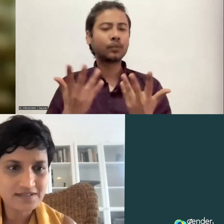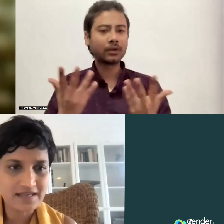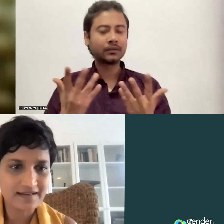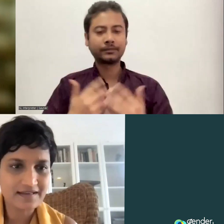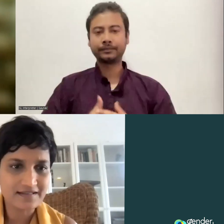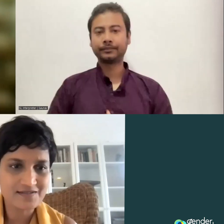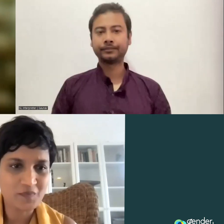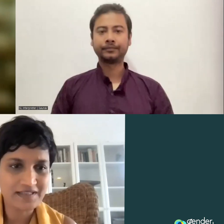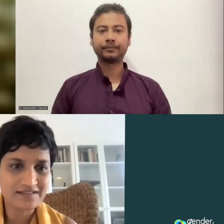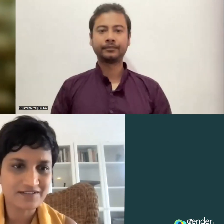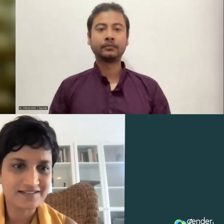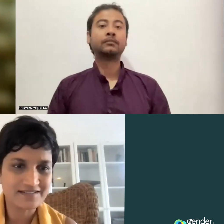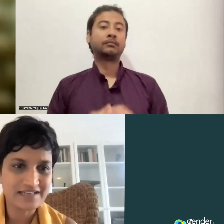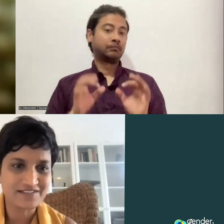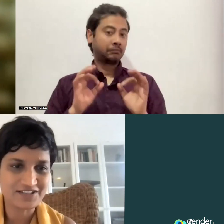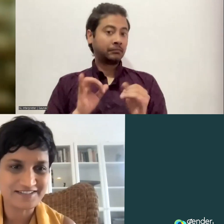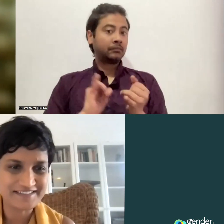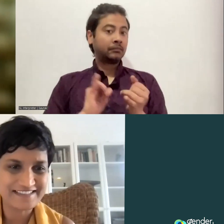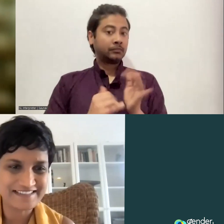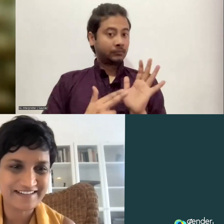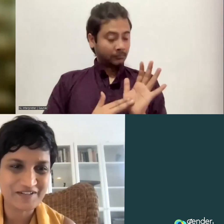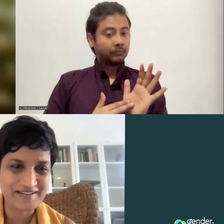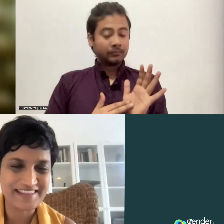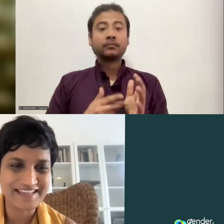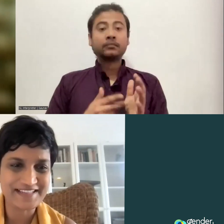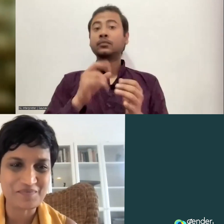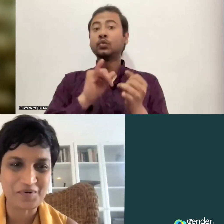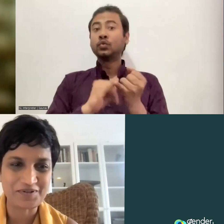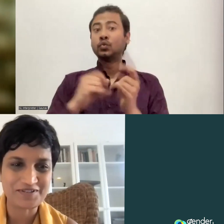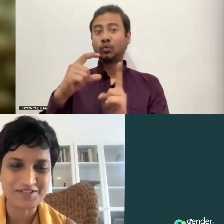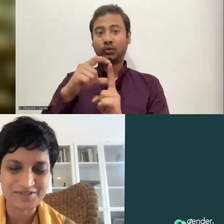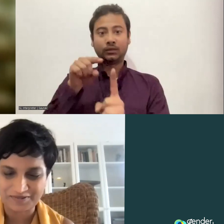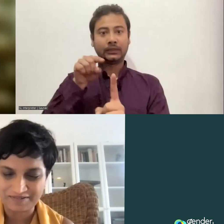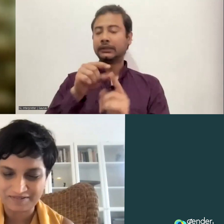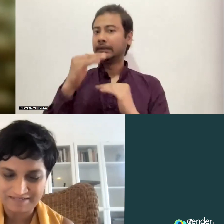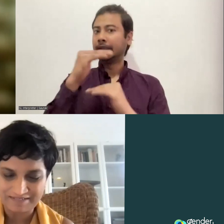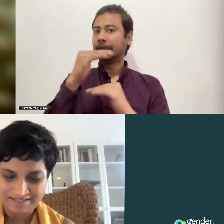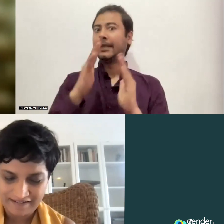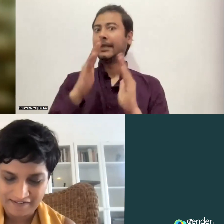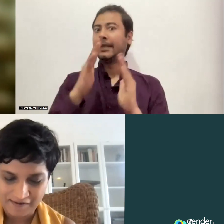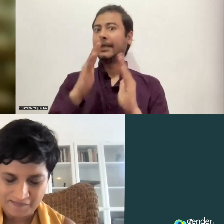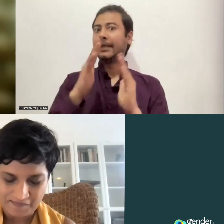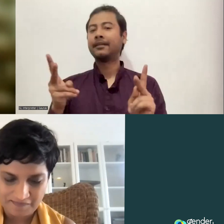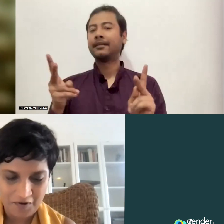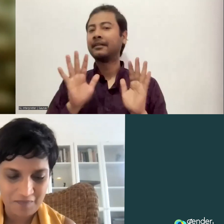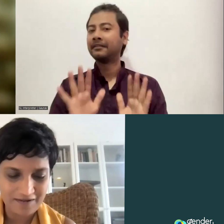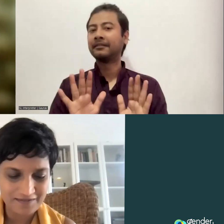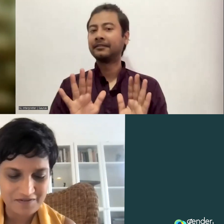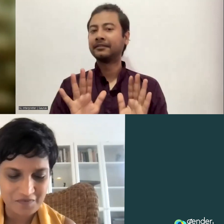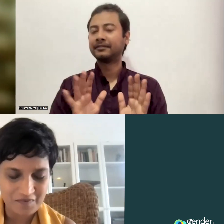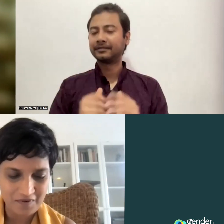social design has so many different definitions, and I think it's important to talk